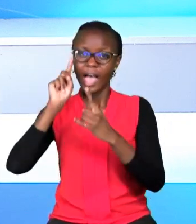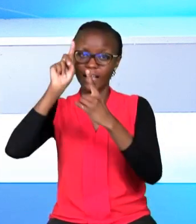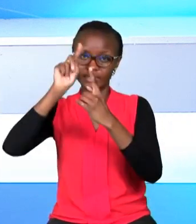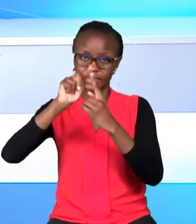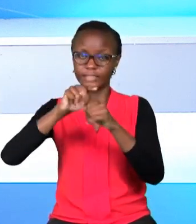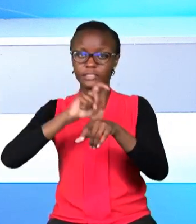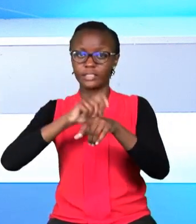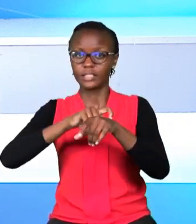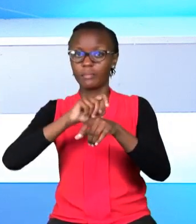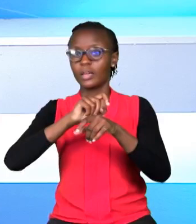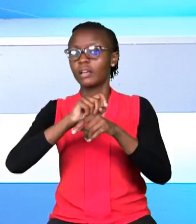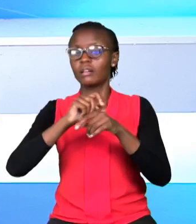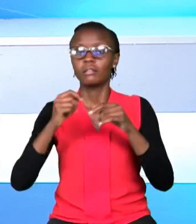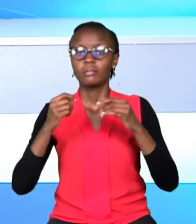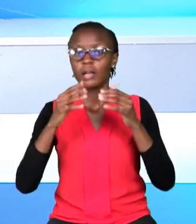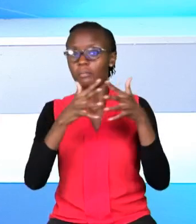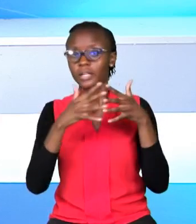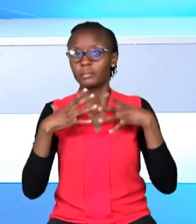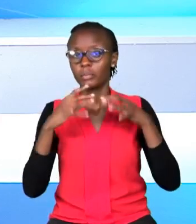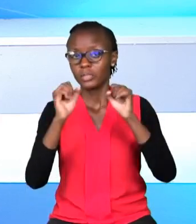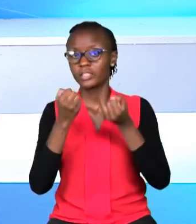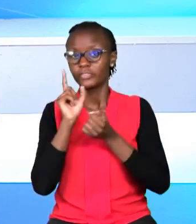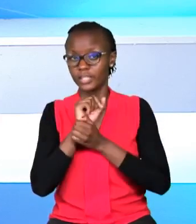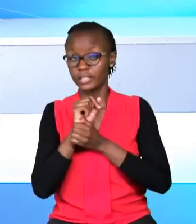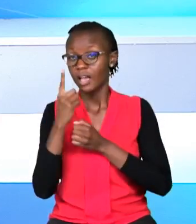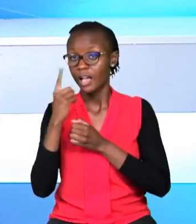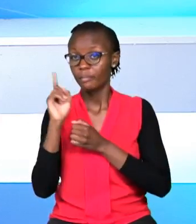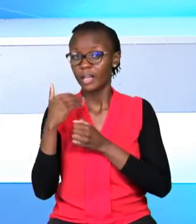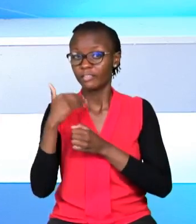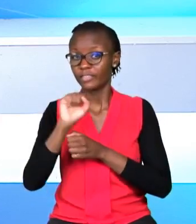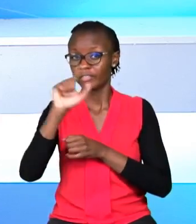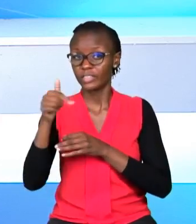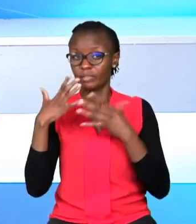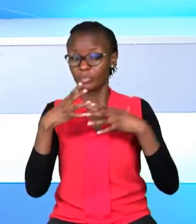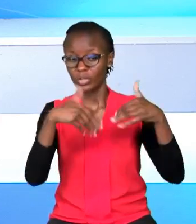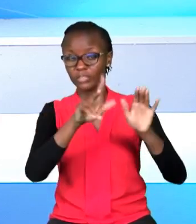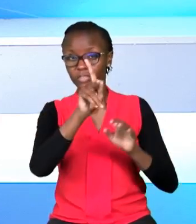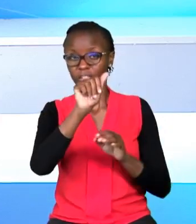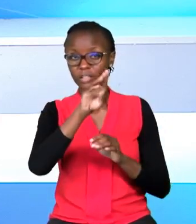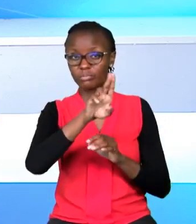his August 31st deadline. The pledge came as 5,000 people departed from Kabul's airport